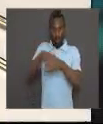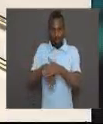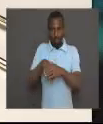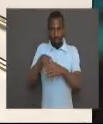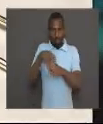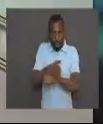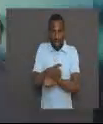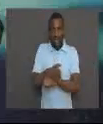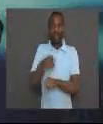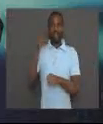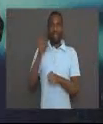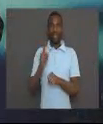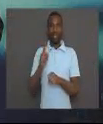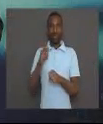tube.